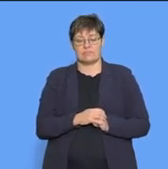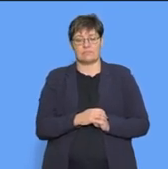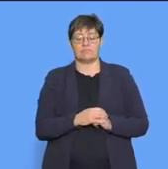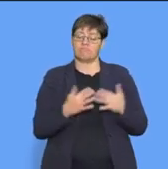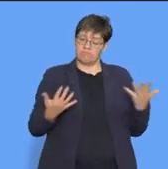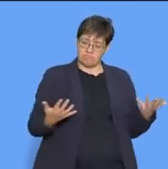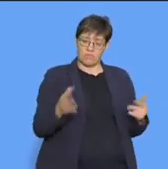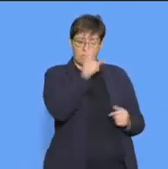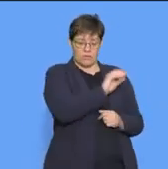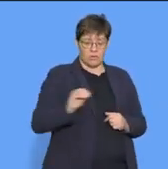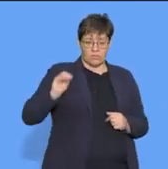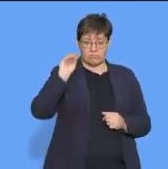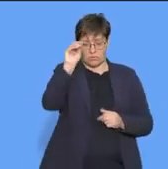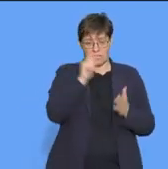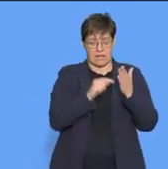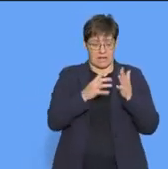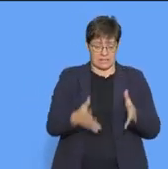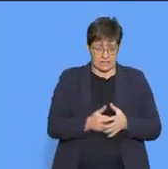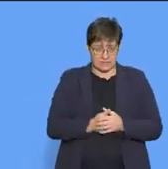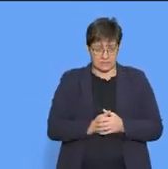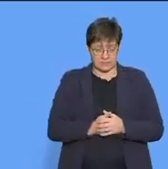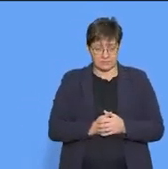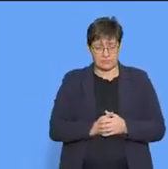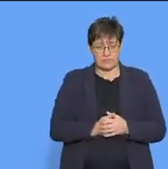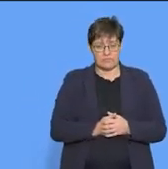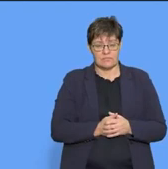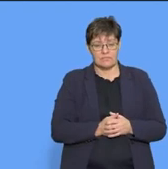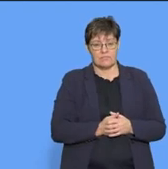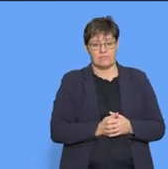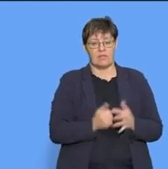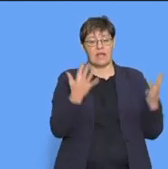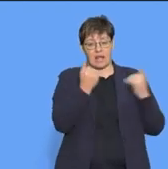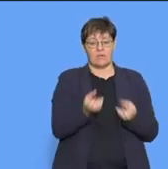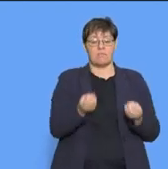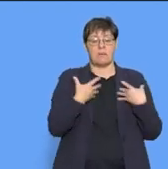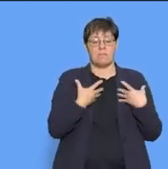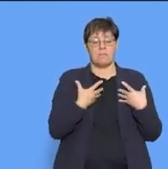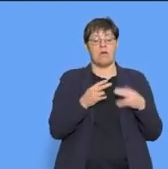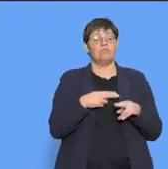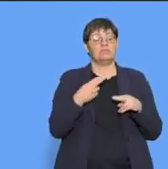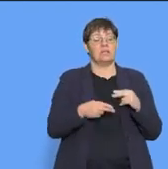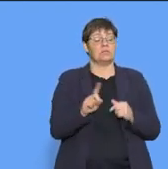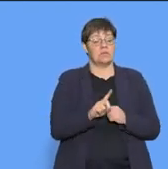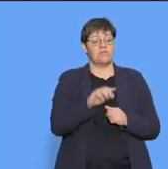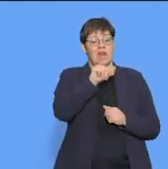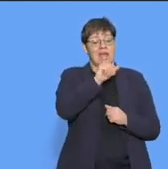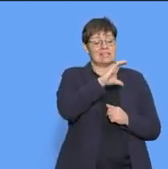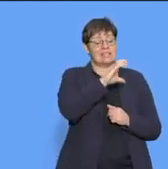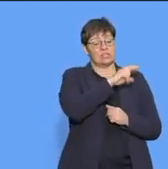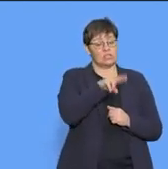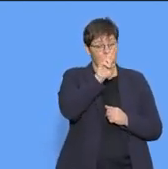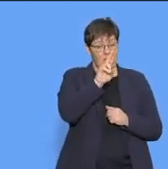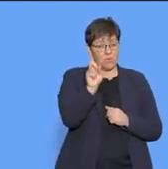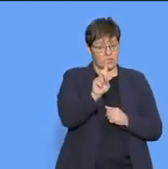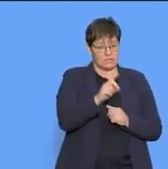Okay, so we're going to put this into our expression into our calculator, and the calculator will give us a result for